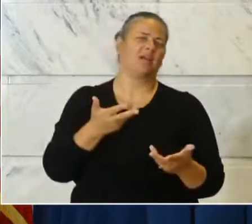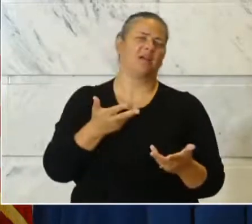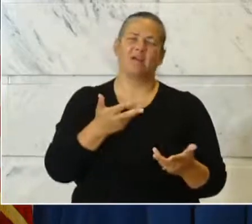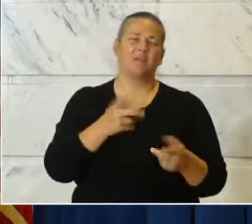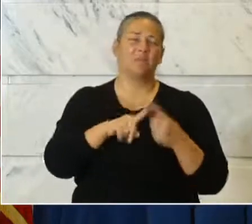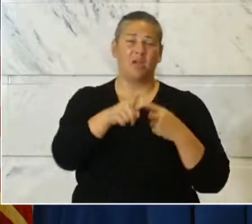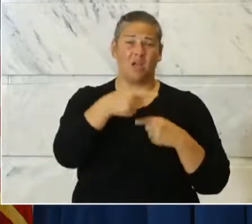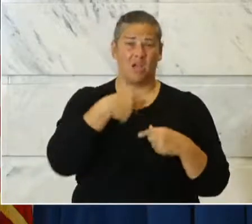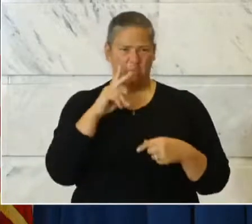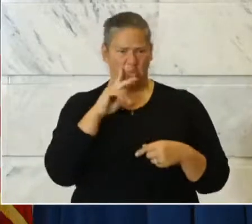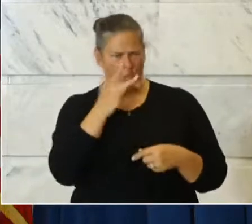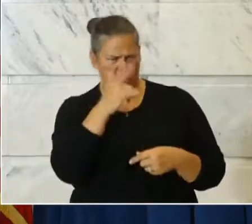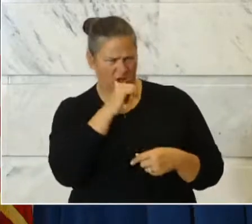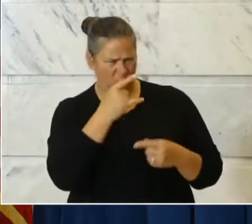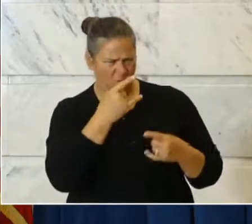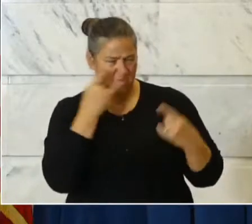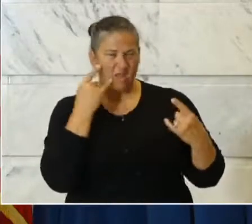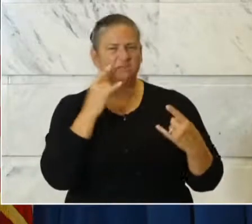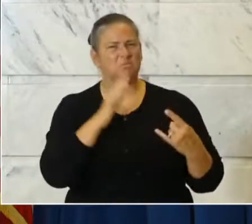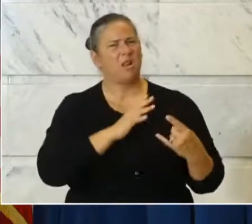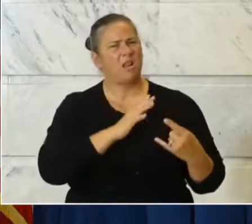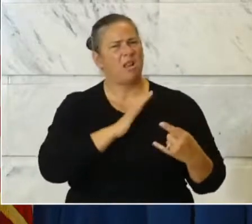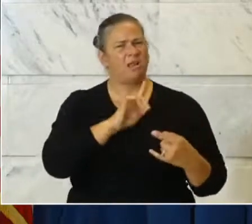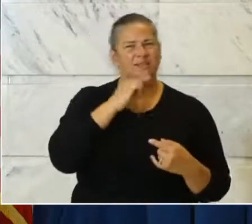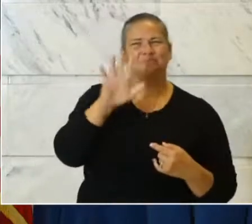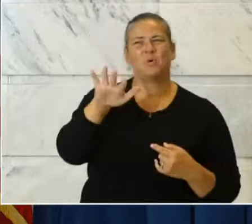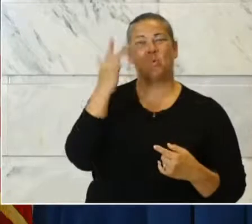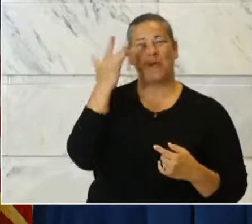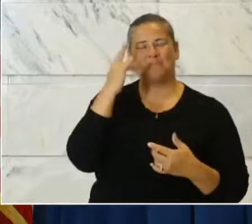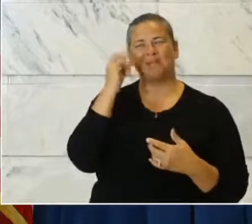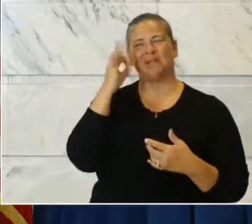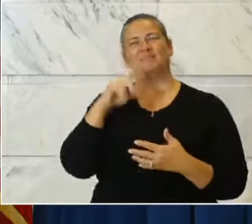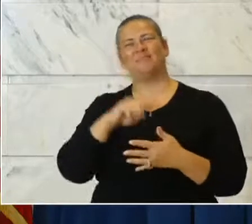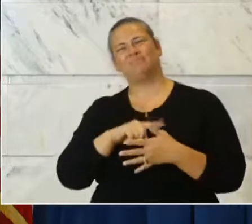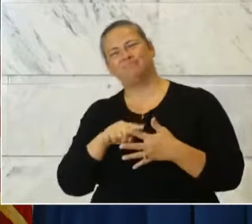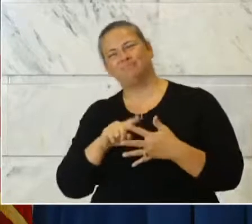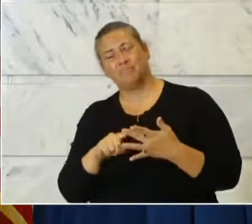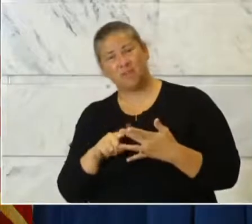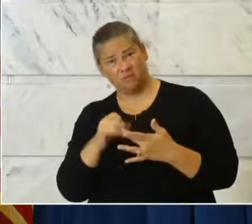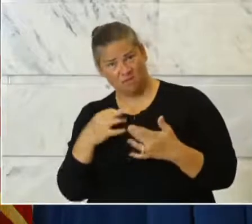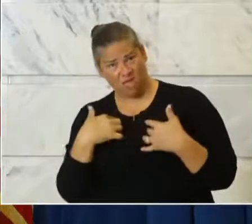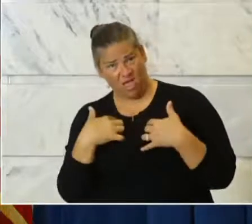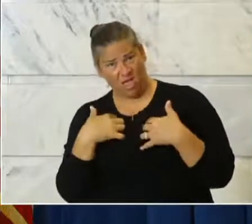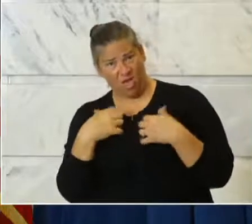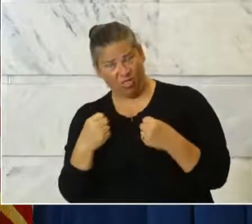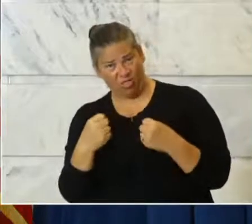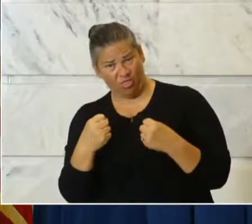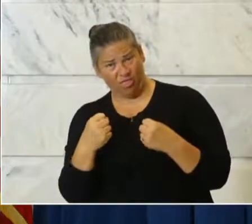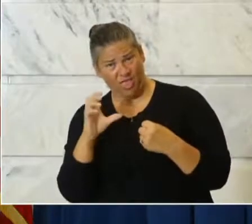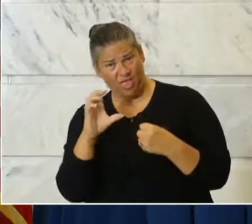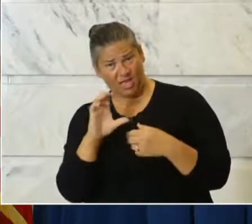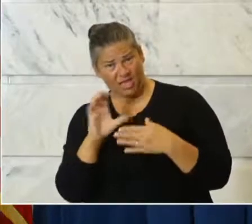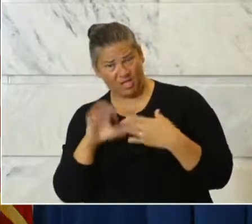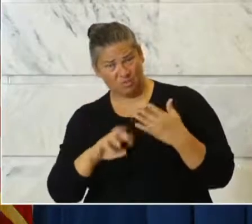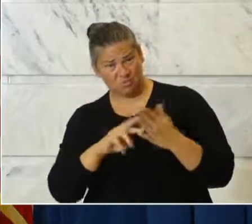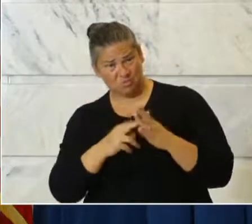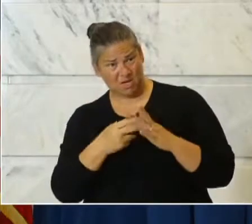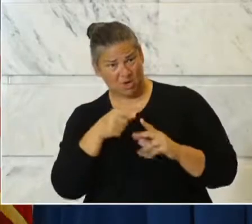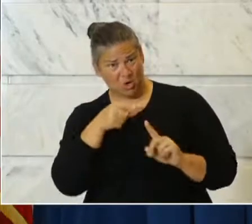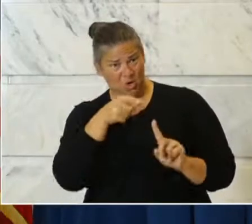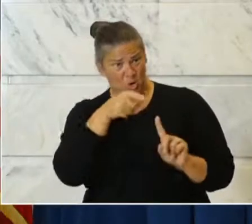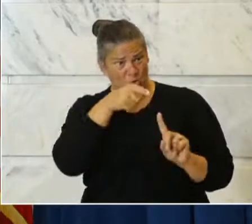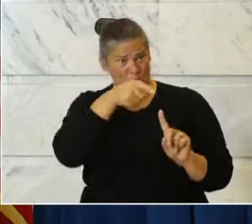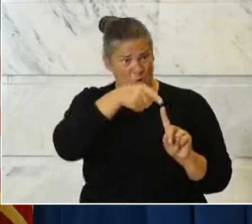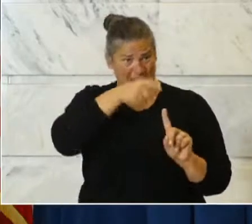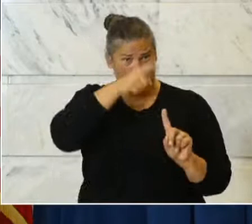asks why you're not wearing a mask, just politely talk to them about it. Now, if you have a health condition which means you can't wear a mask, boy, you need everybody else